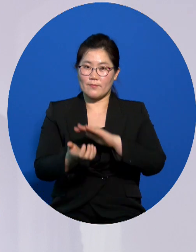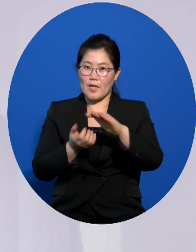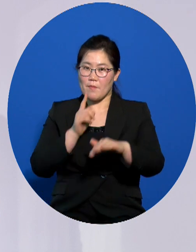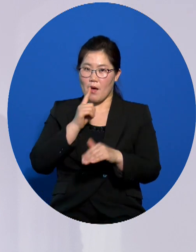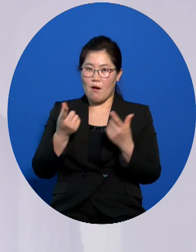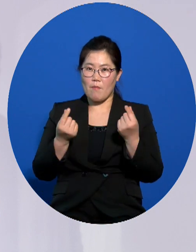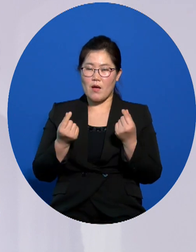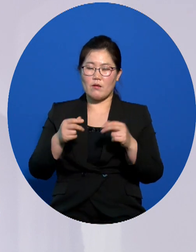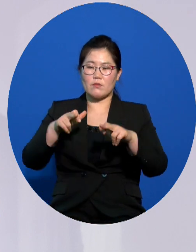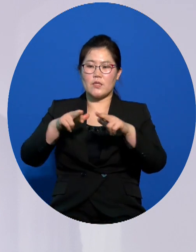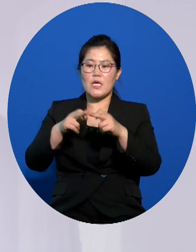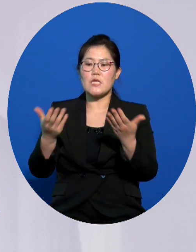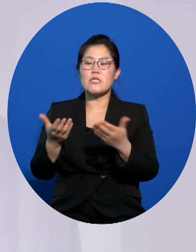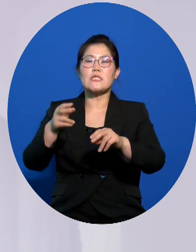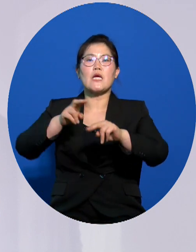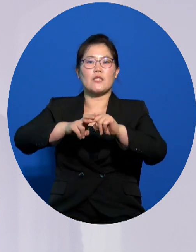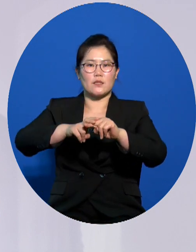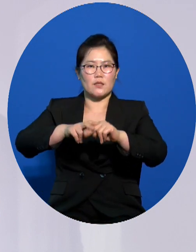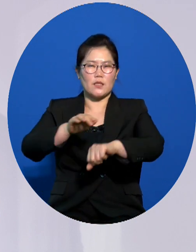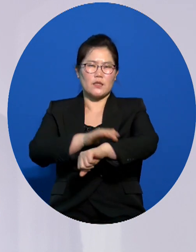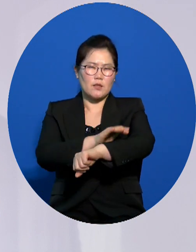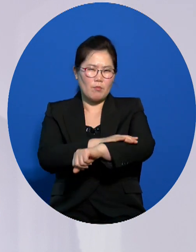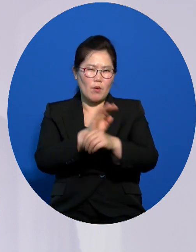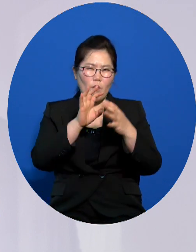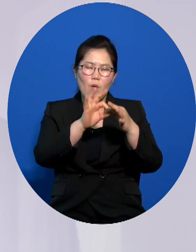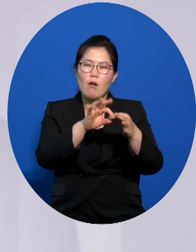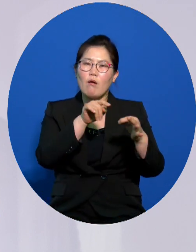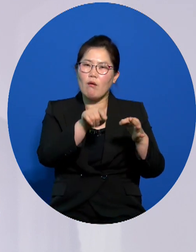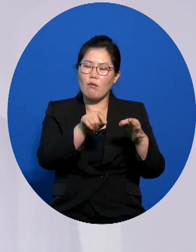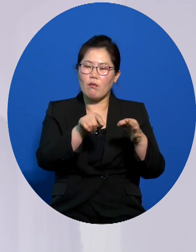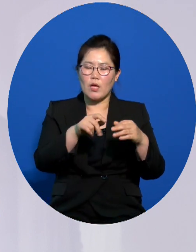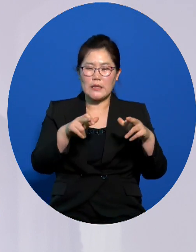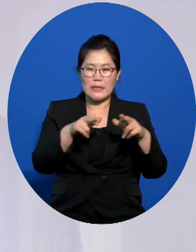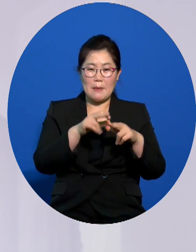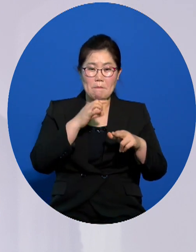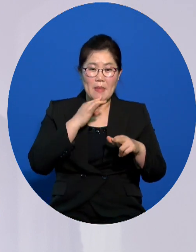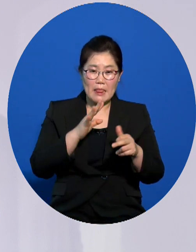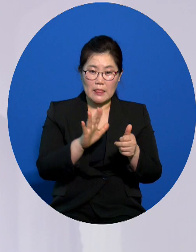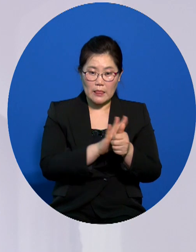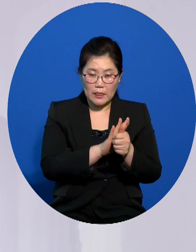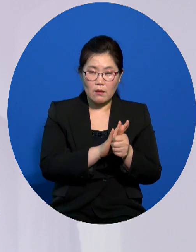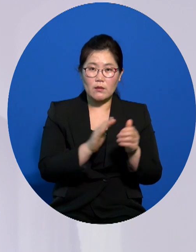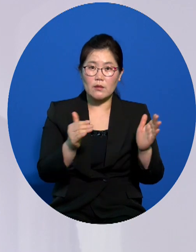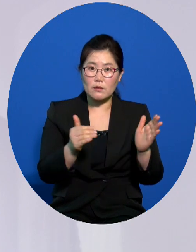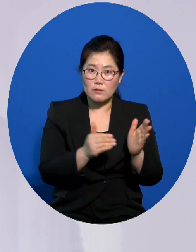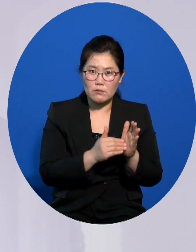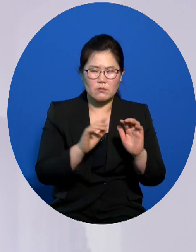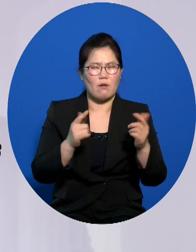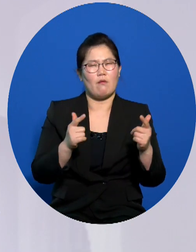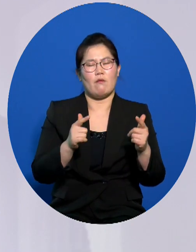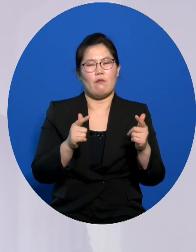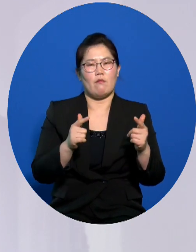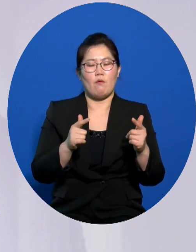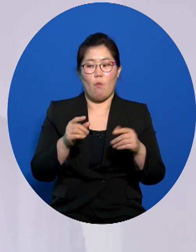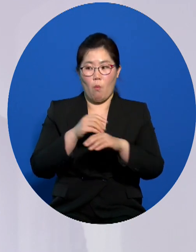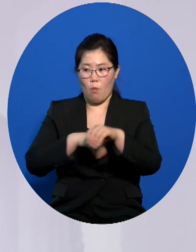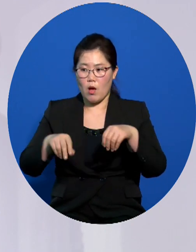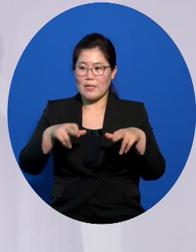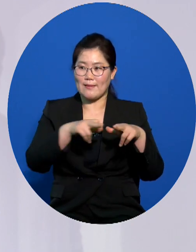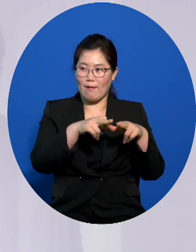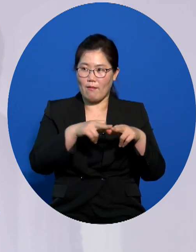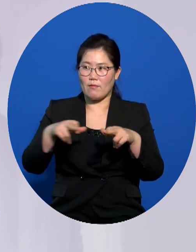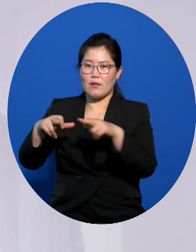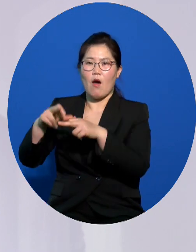As you mentioned, the employment issue and the right to mobility of persons with disabilities is not just an issue